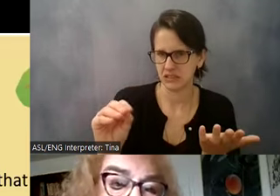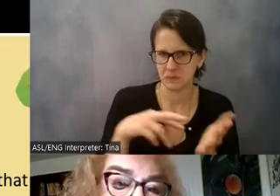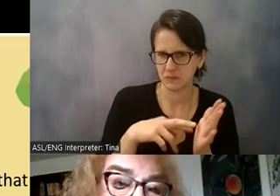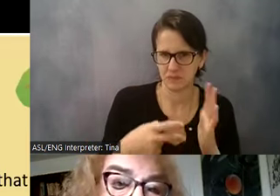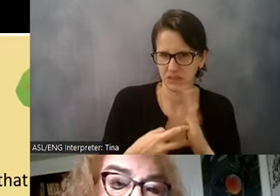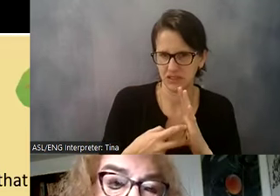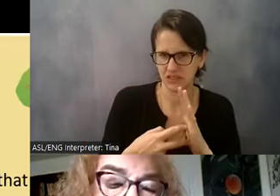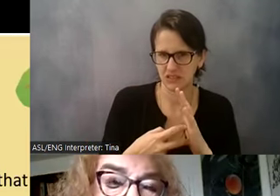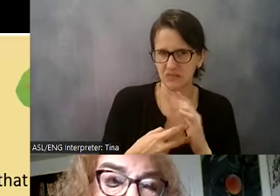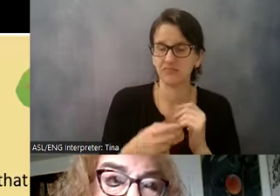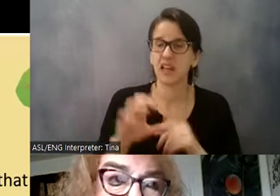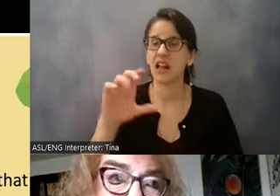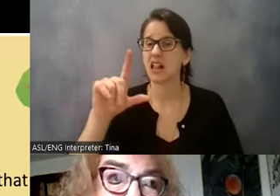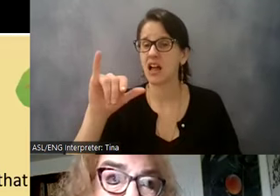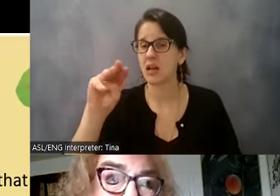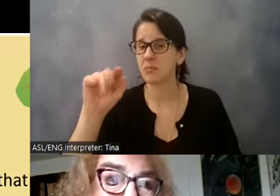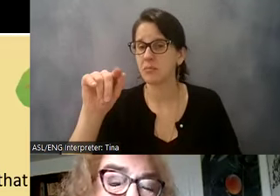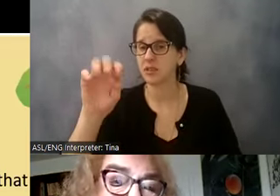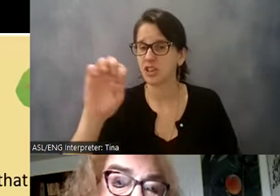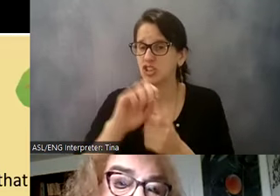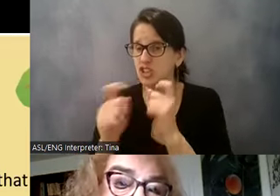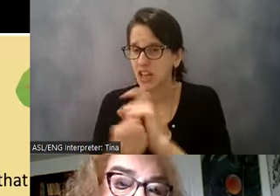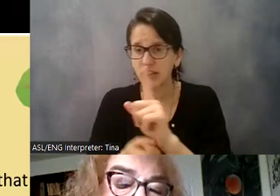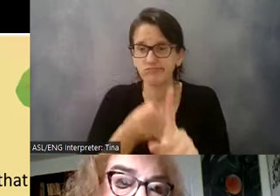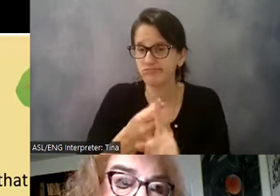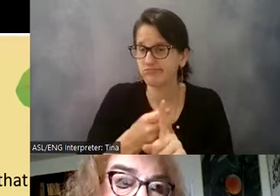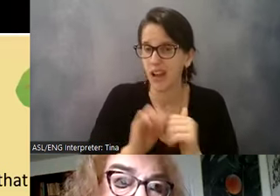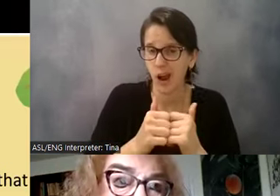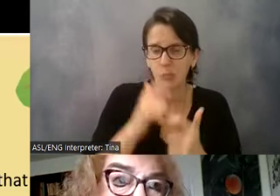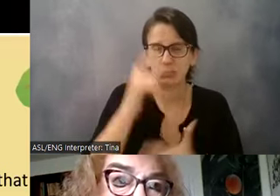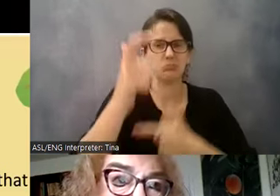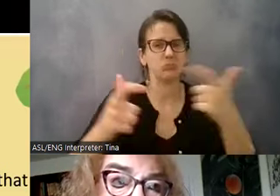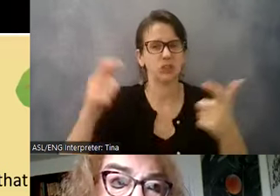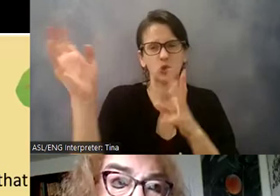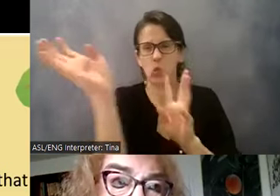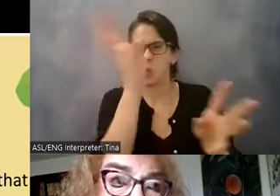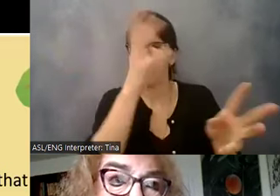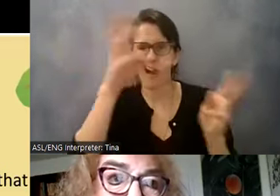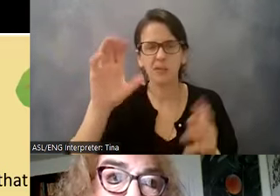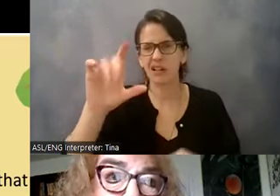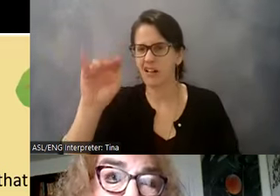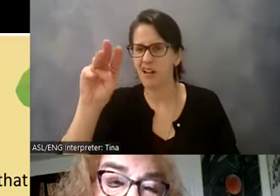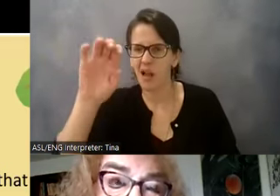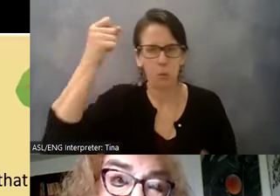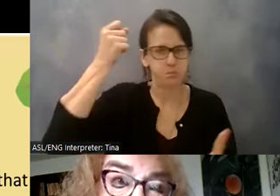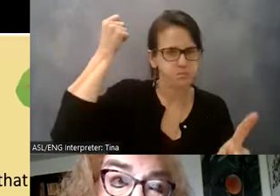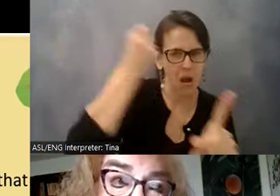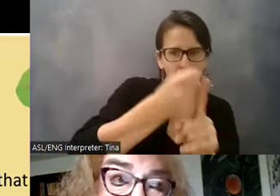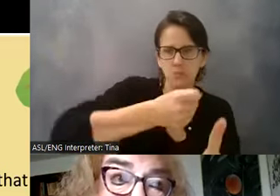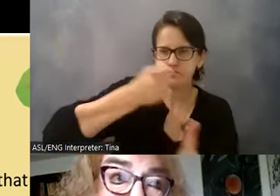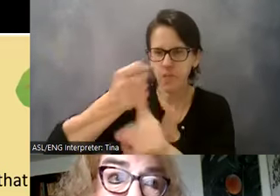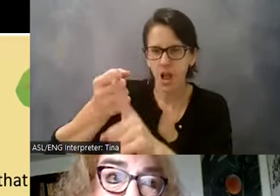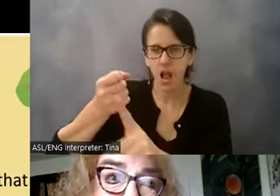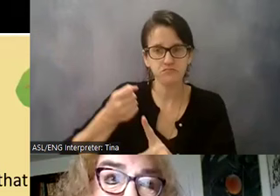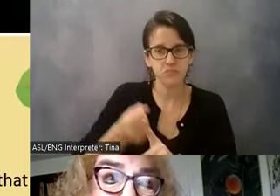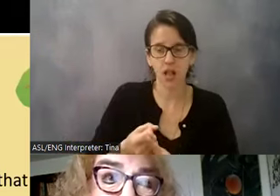big storms or big climate events. It's very subtle, but we're losing and have been